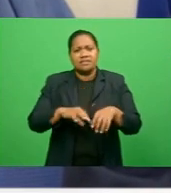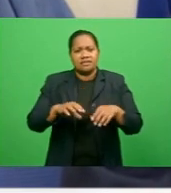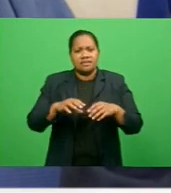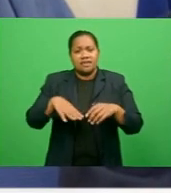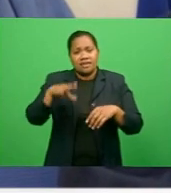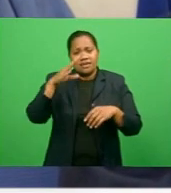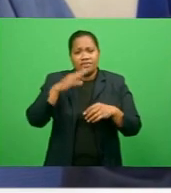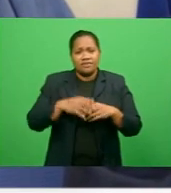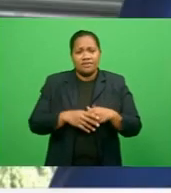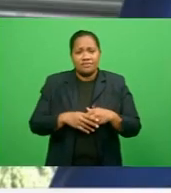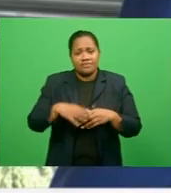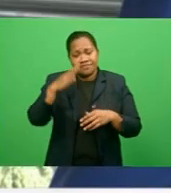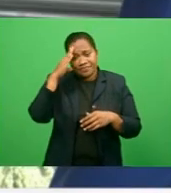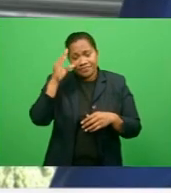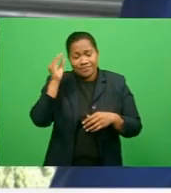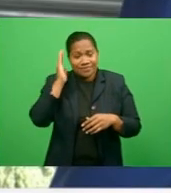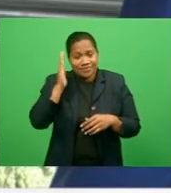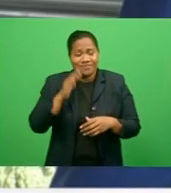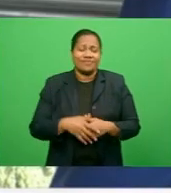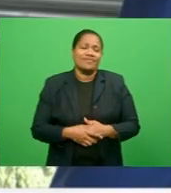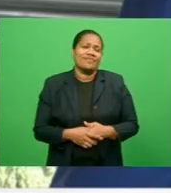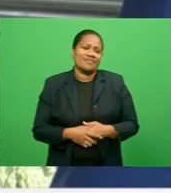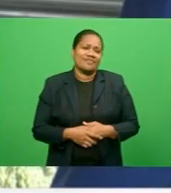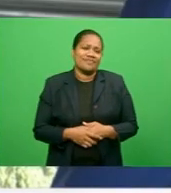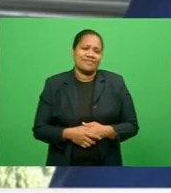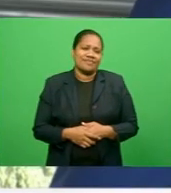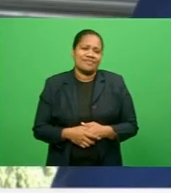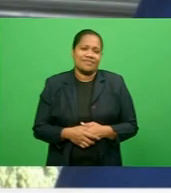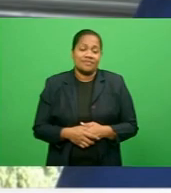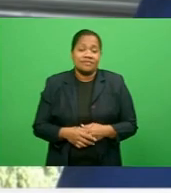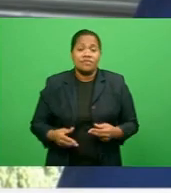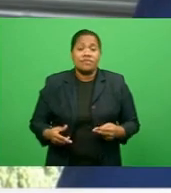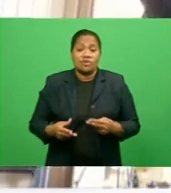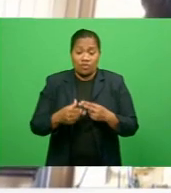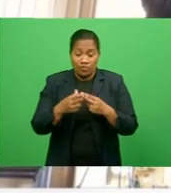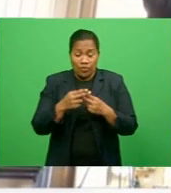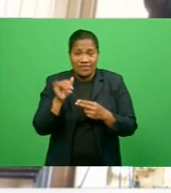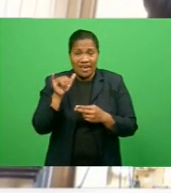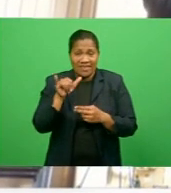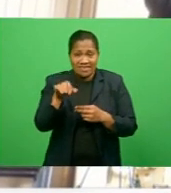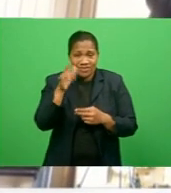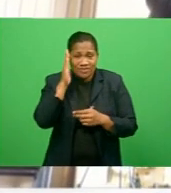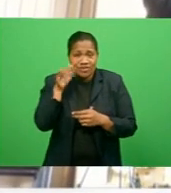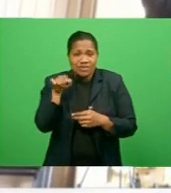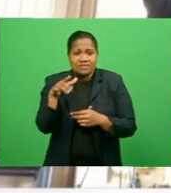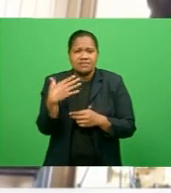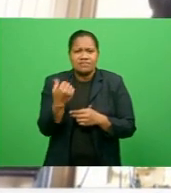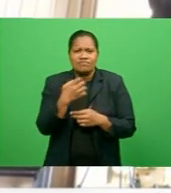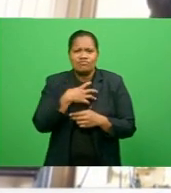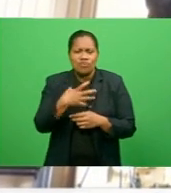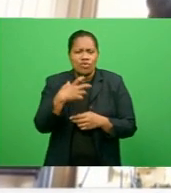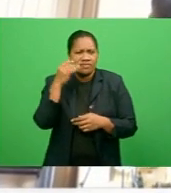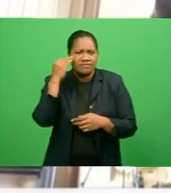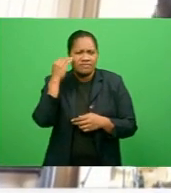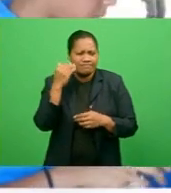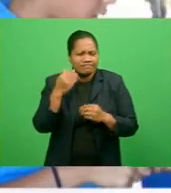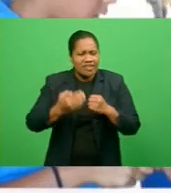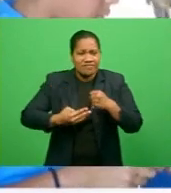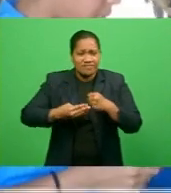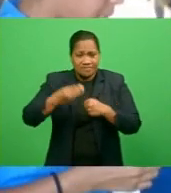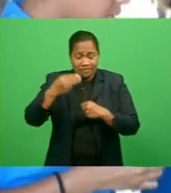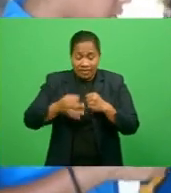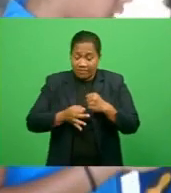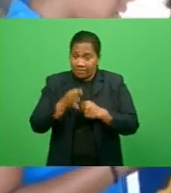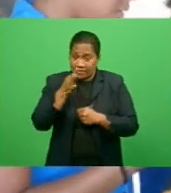had this cancer. With the aviation school having more female students, it is only fitting that the